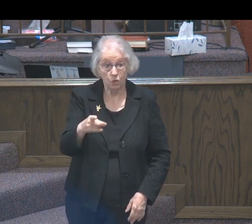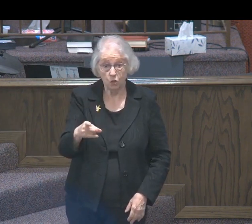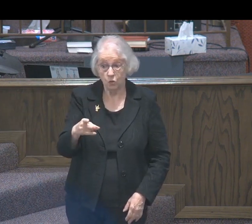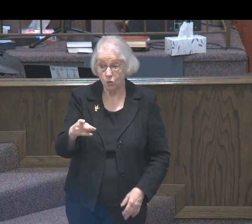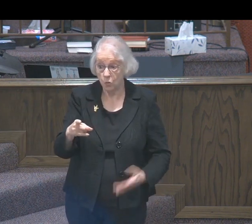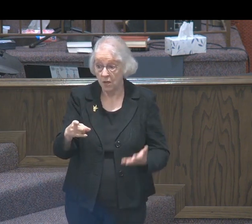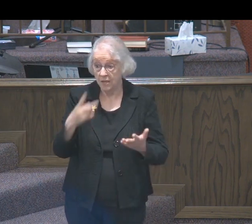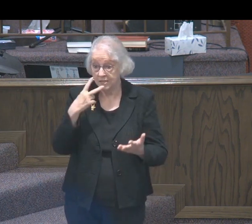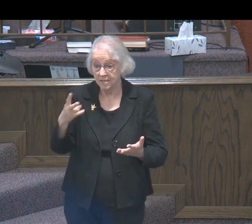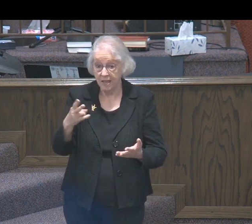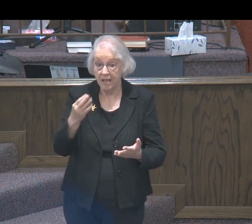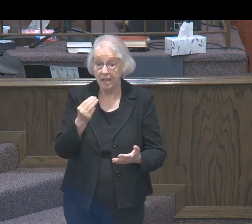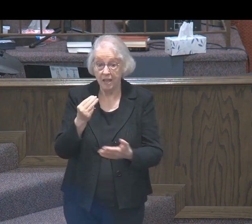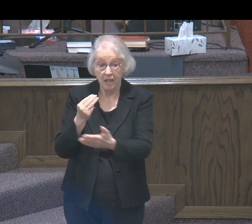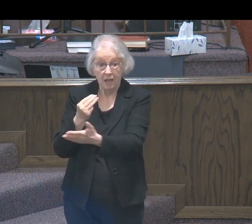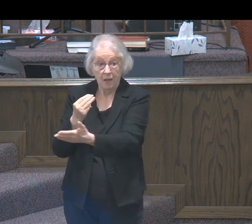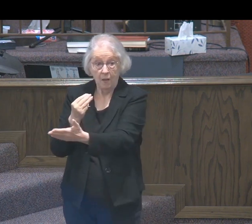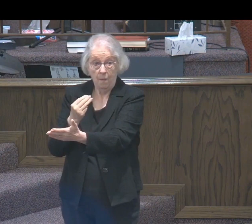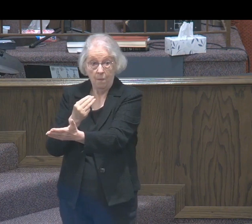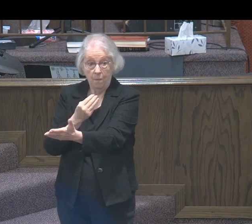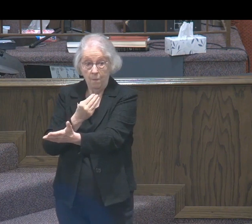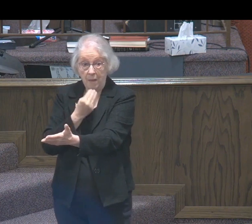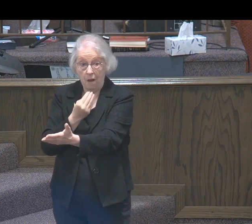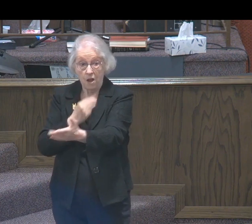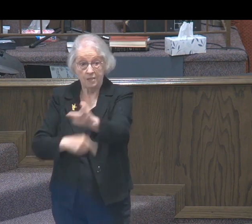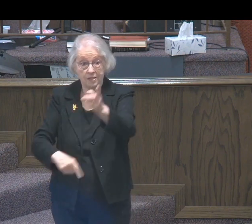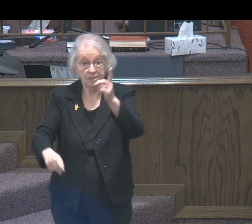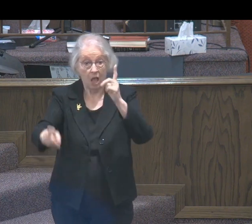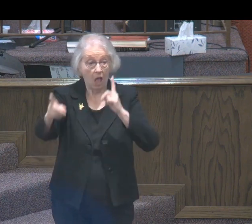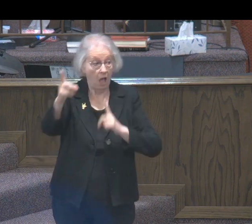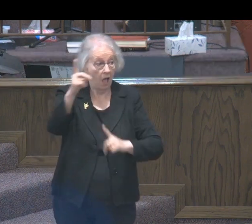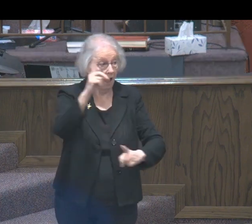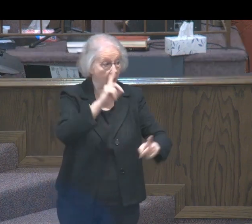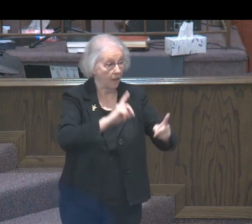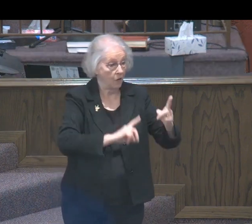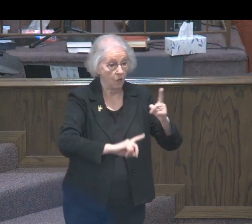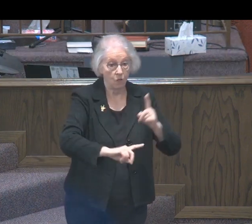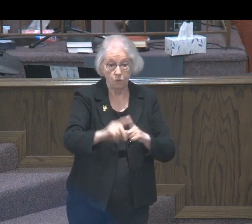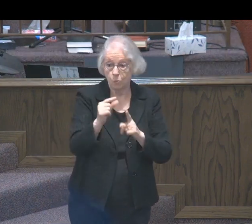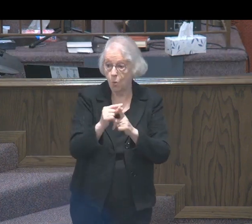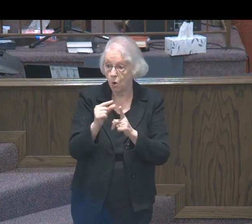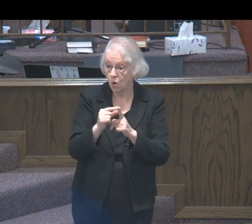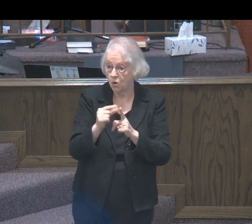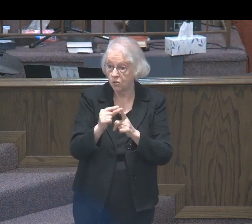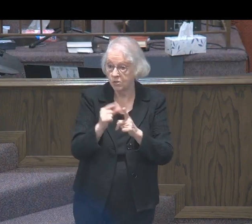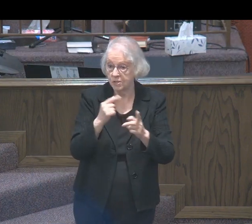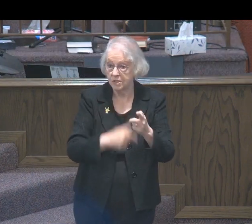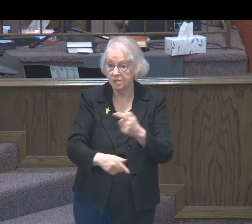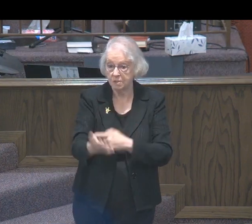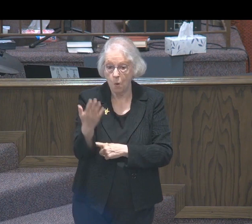the words of the songs this morning?